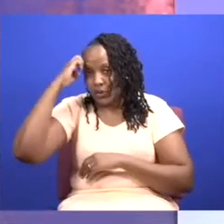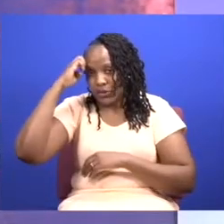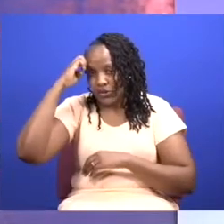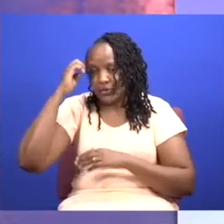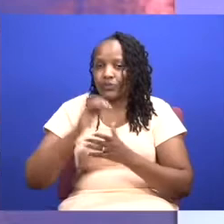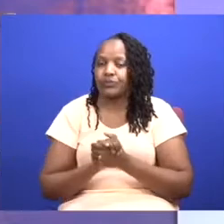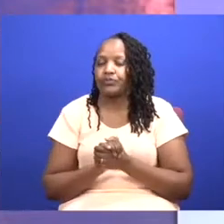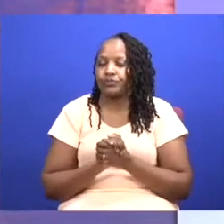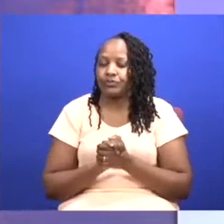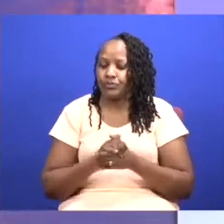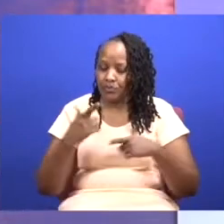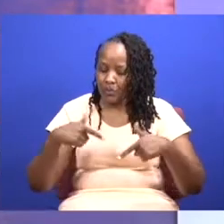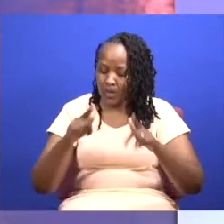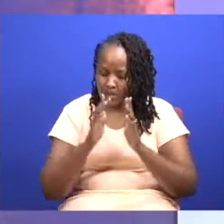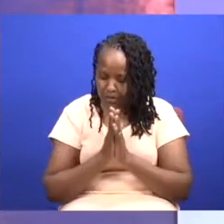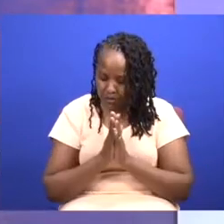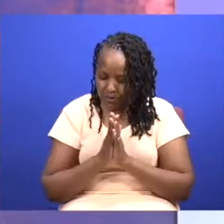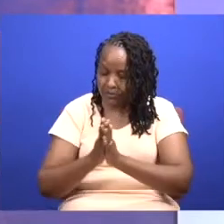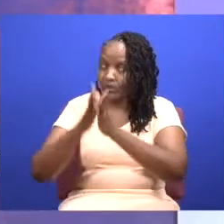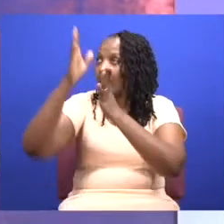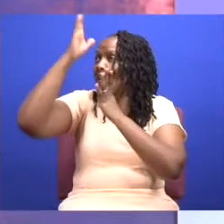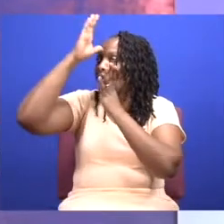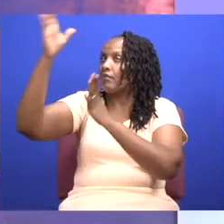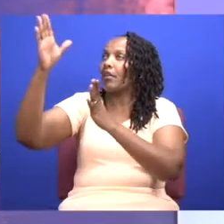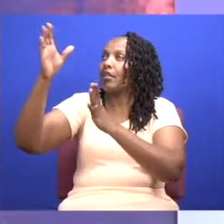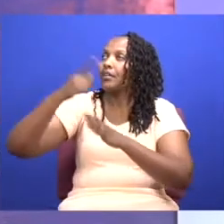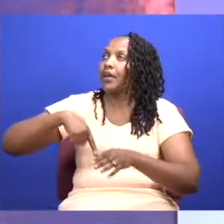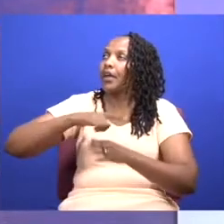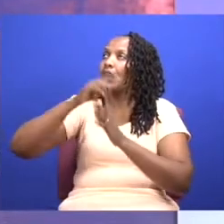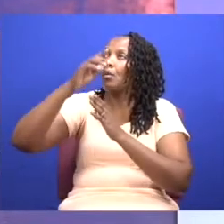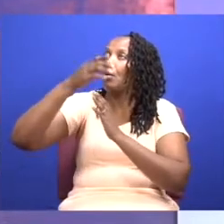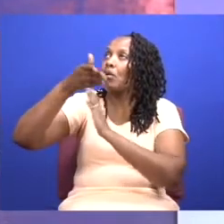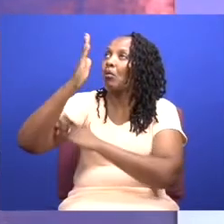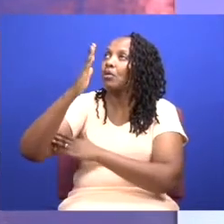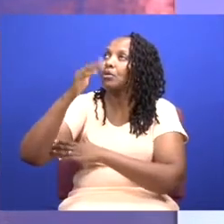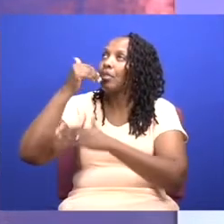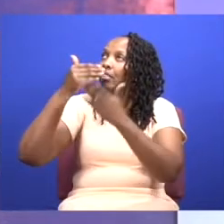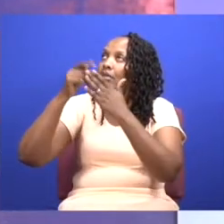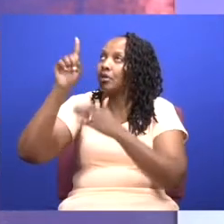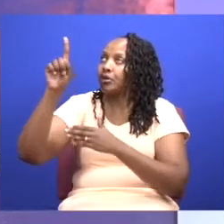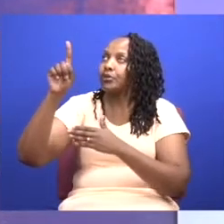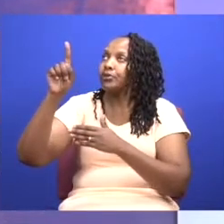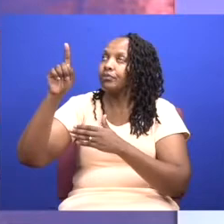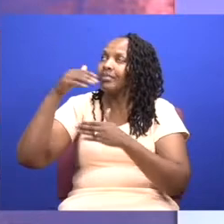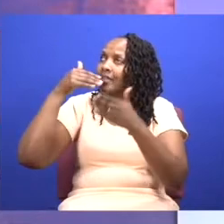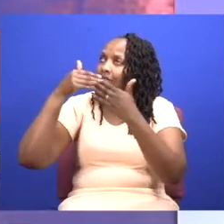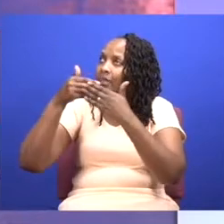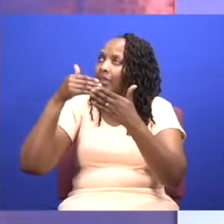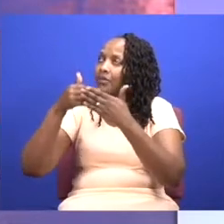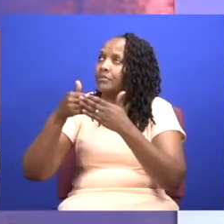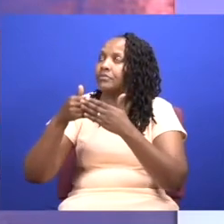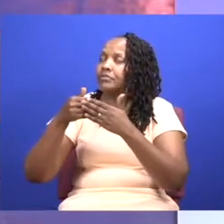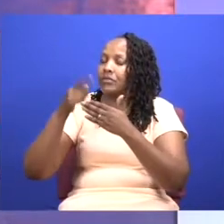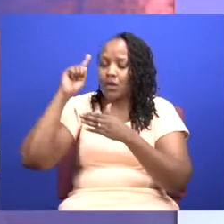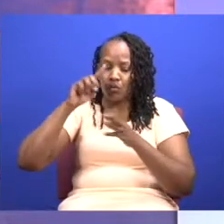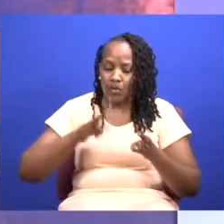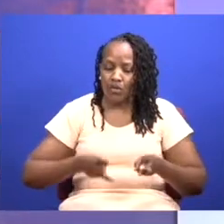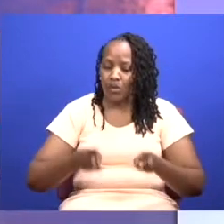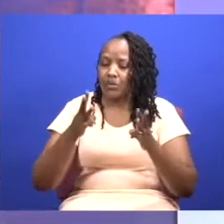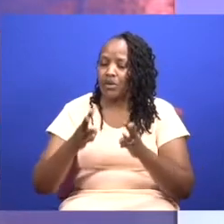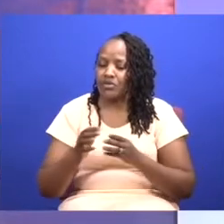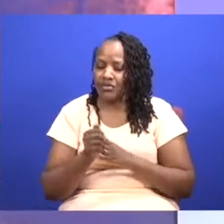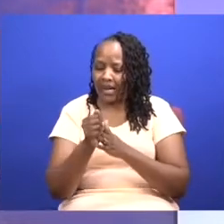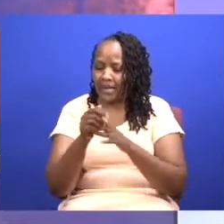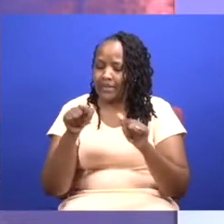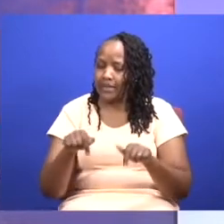Let's pray. Our Father, our Lord and our God, we want to praise and thank you. Thank you, Lord, even for the way you have